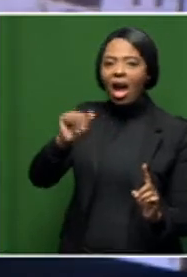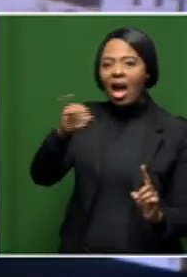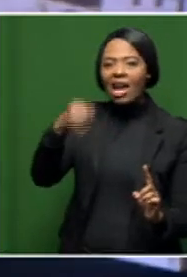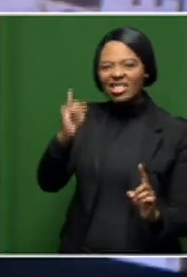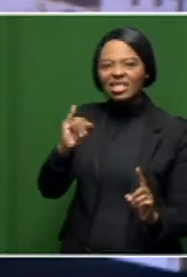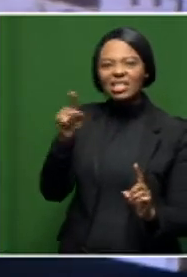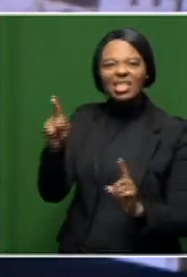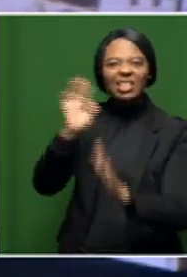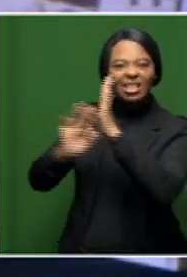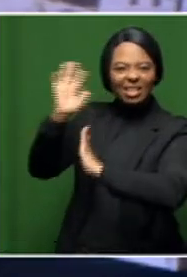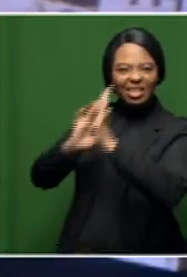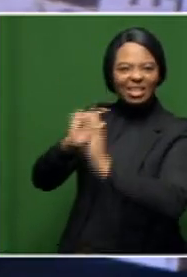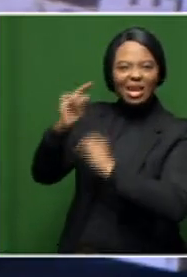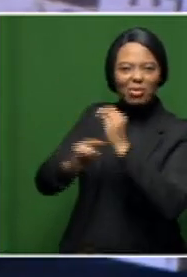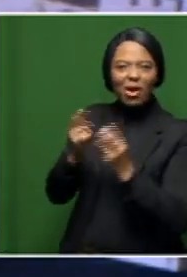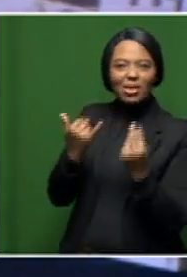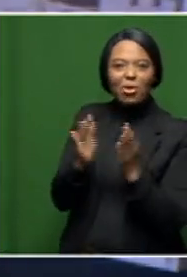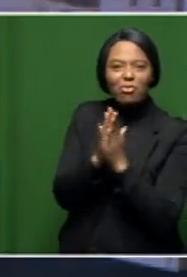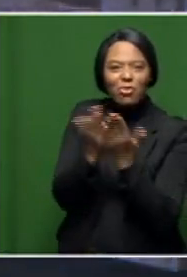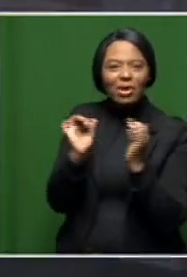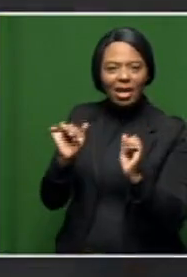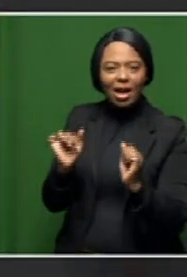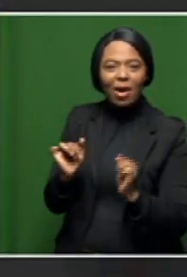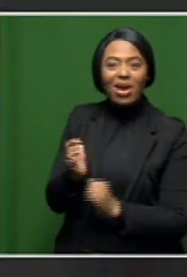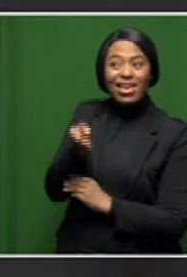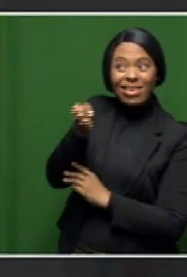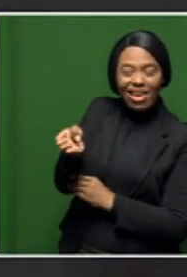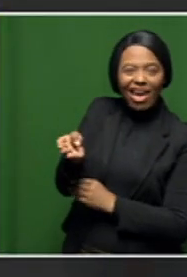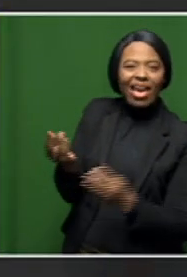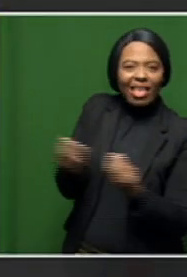in conversation about her newly released memoir titled Here's the Thing.